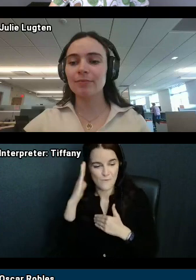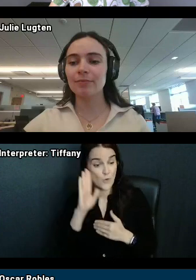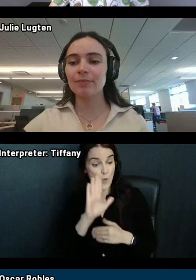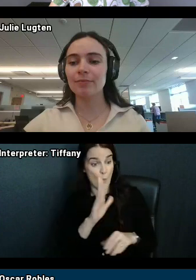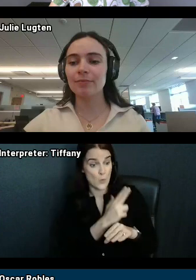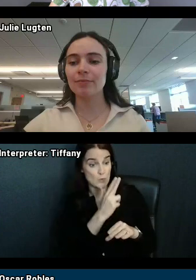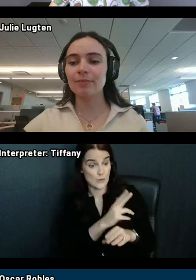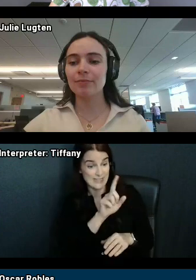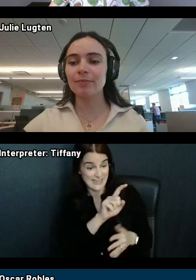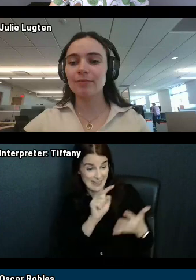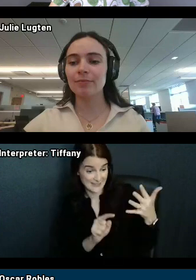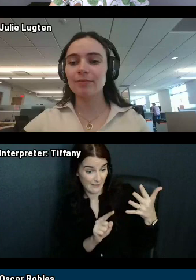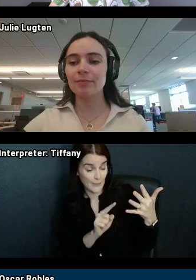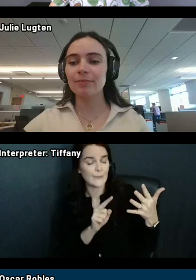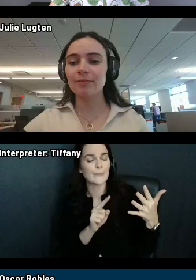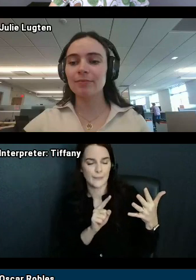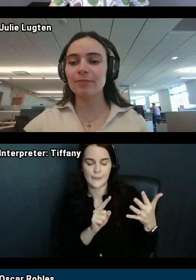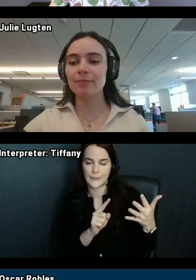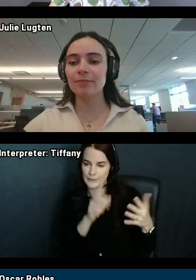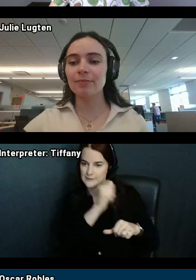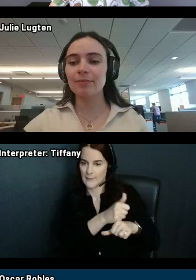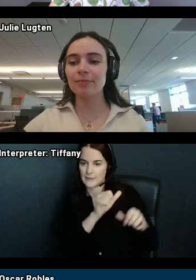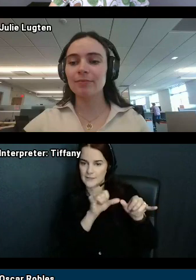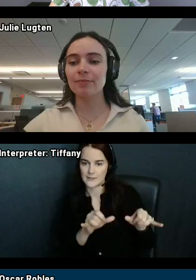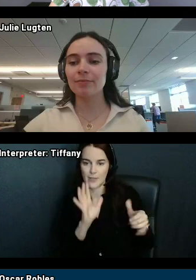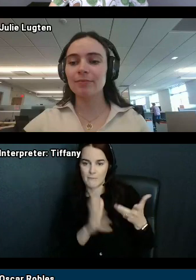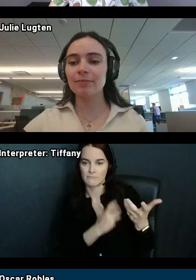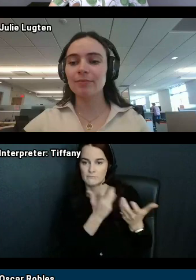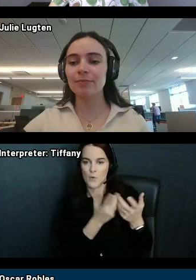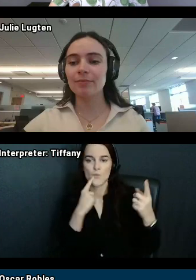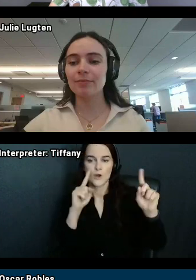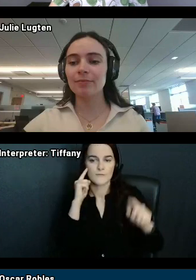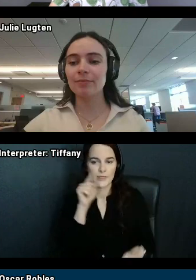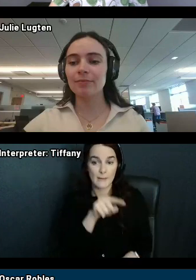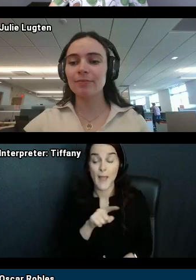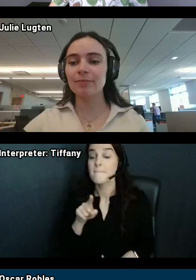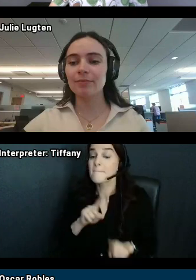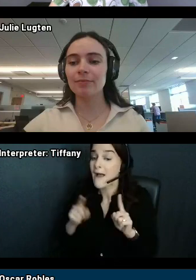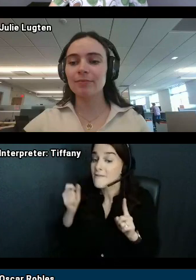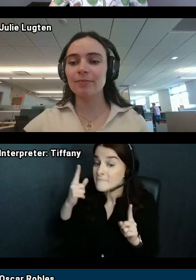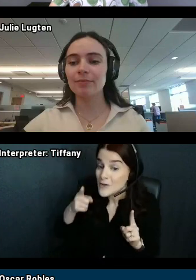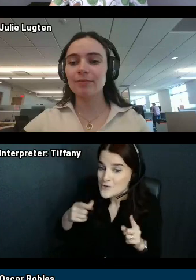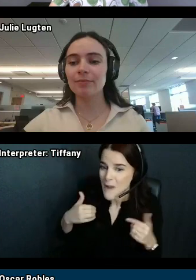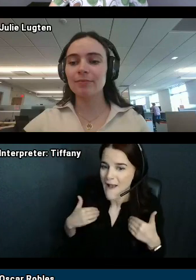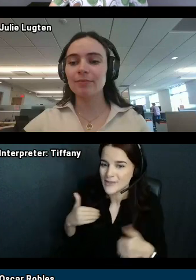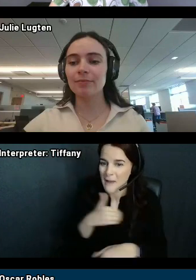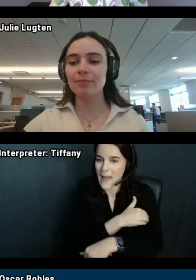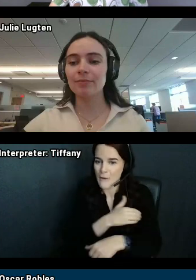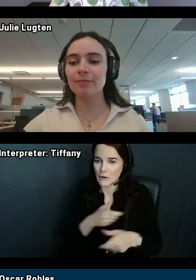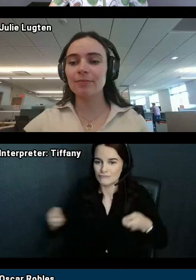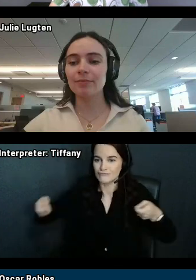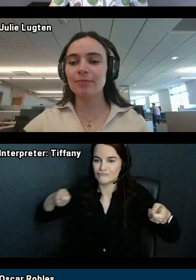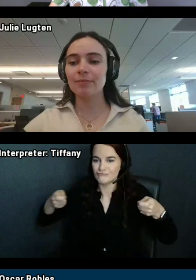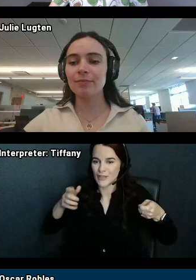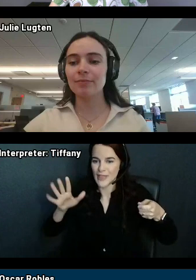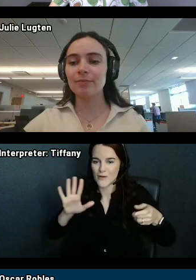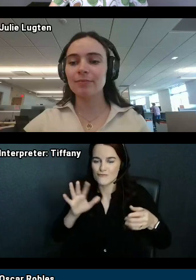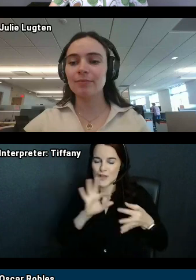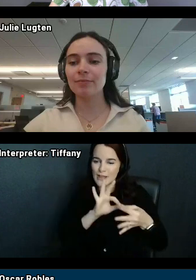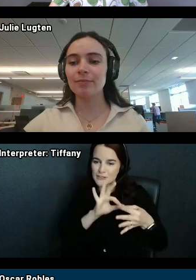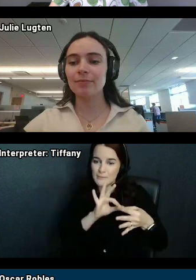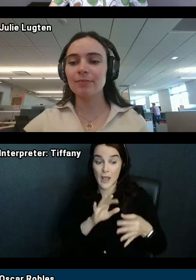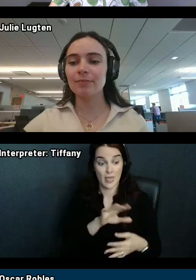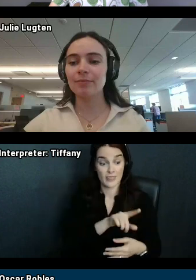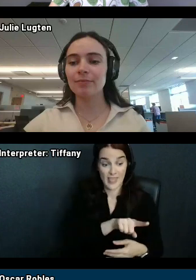works for them. But don't forget that you have the power in that relationship. Don't just do exactly what the users